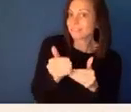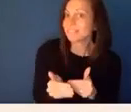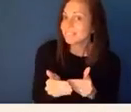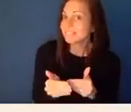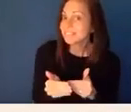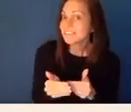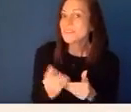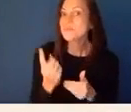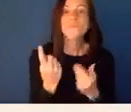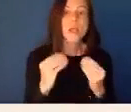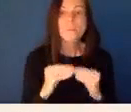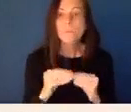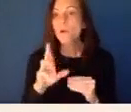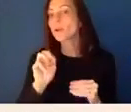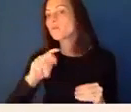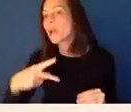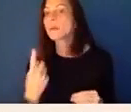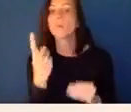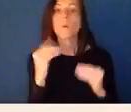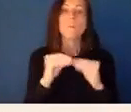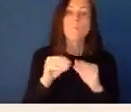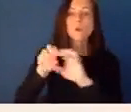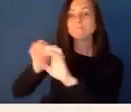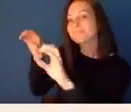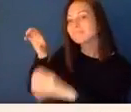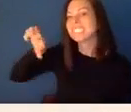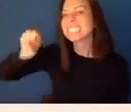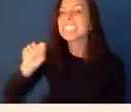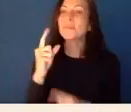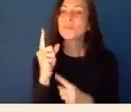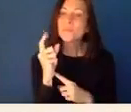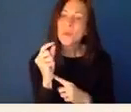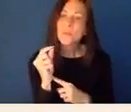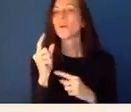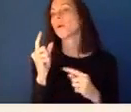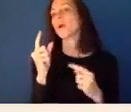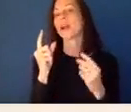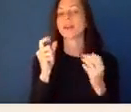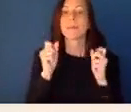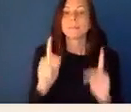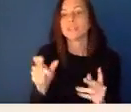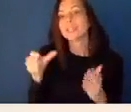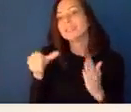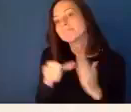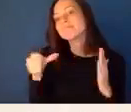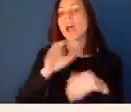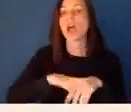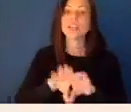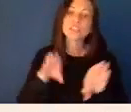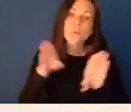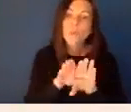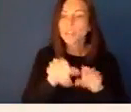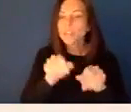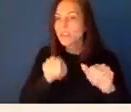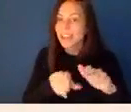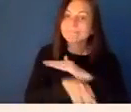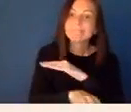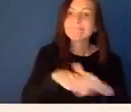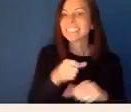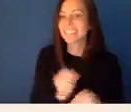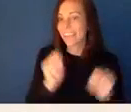one more set of grab bars, one more opportunity to have a push button on a door so that you can get into the door and out of the door